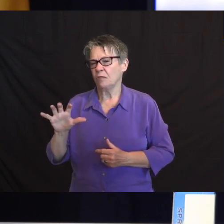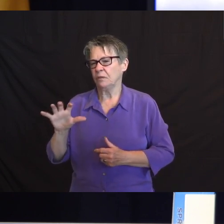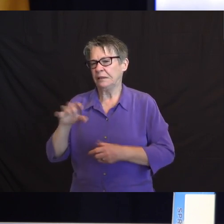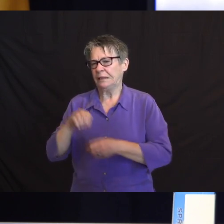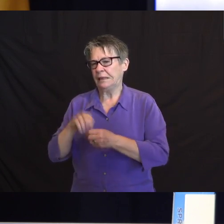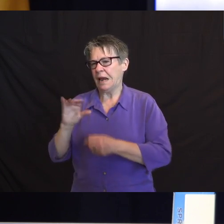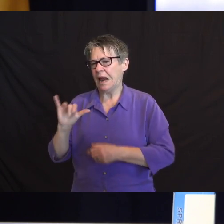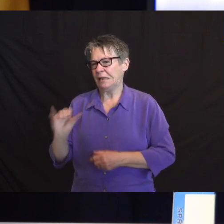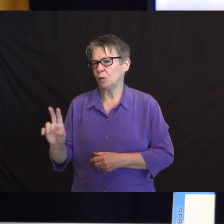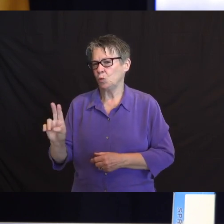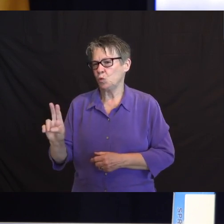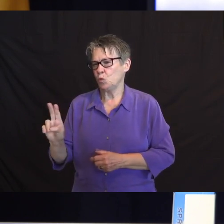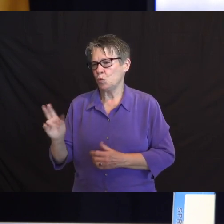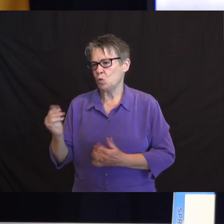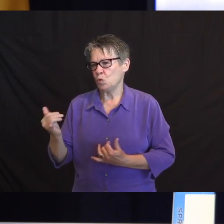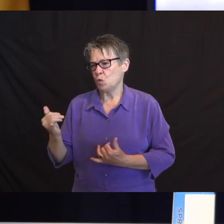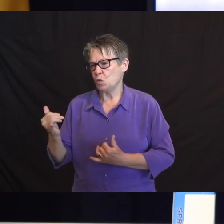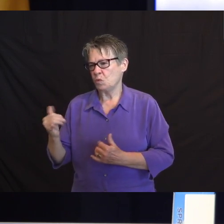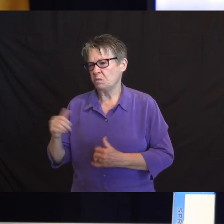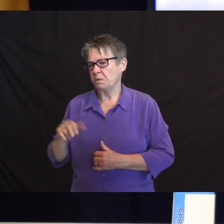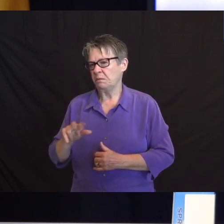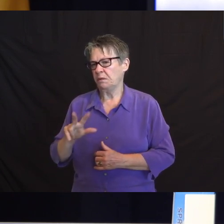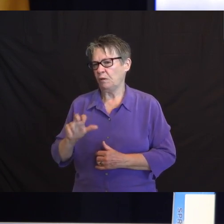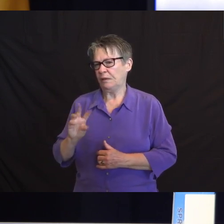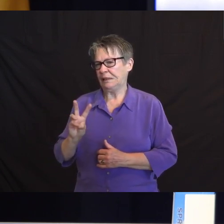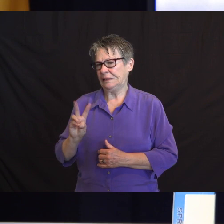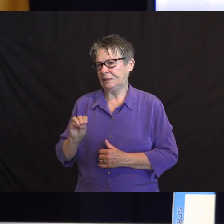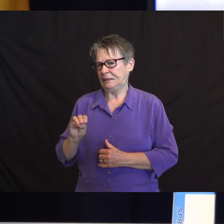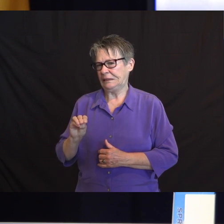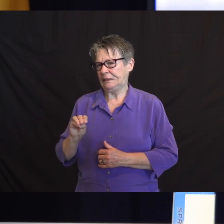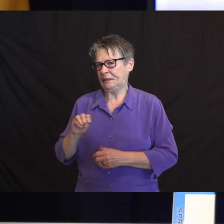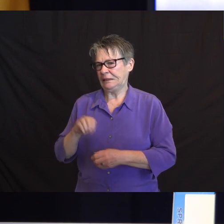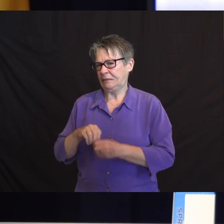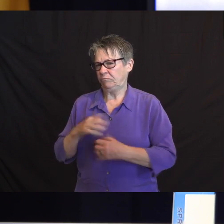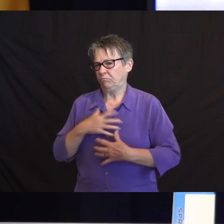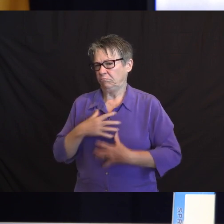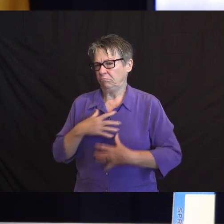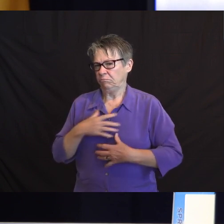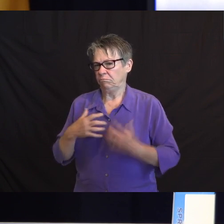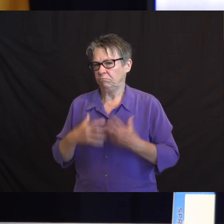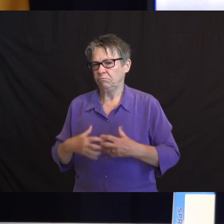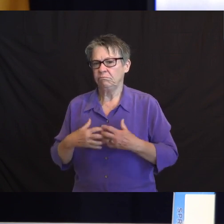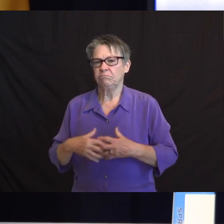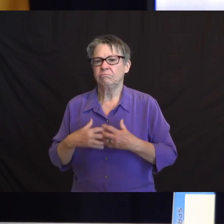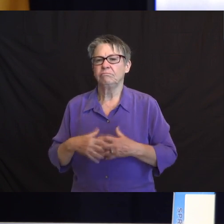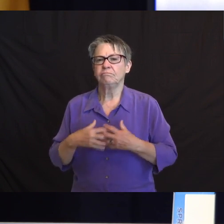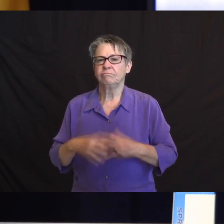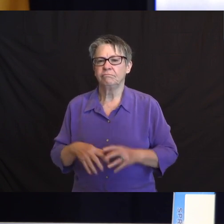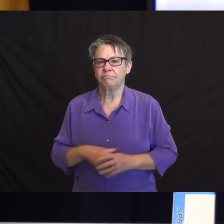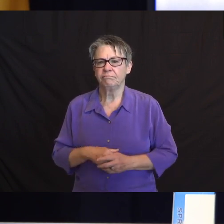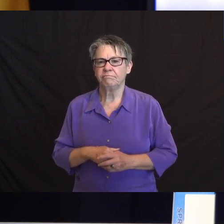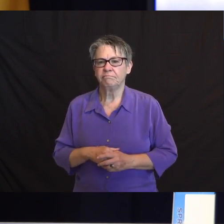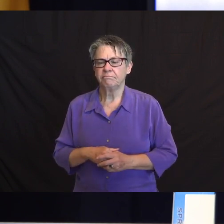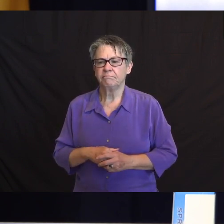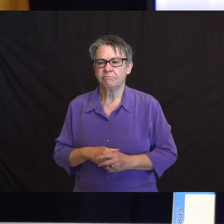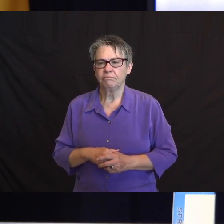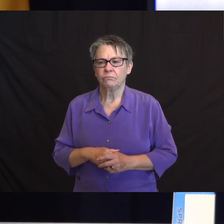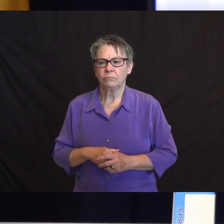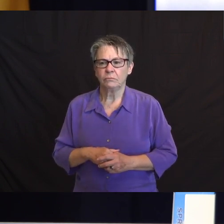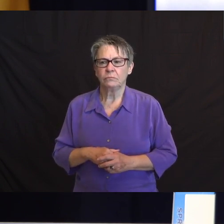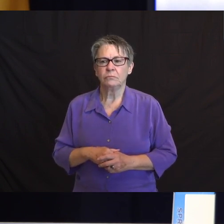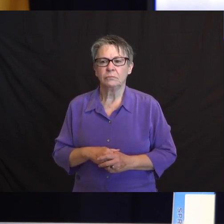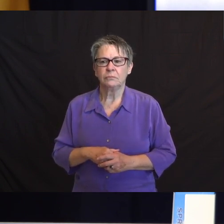of multi-system inflammatory syndrome in children reported since Friday, for a total of